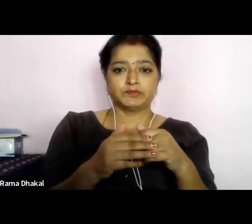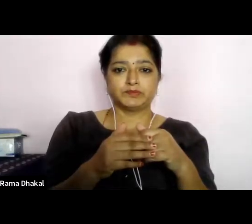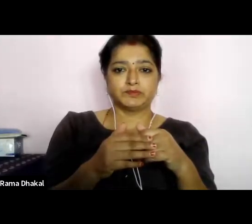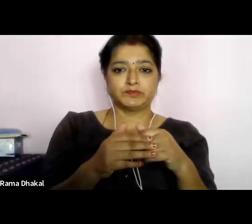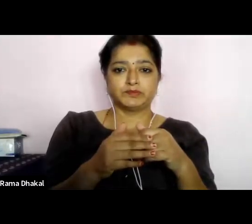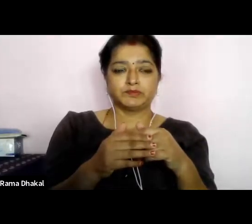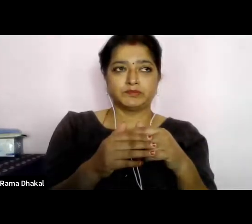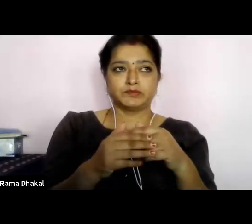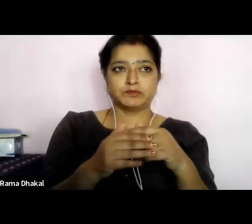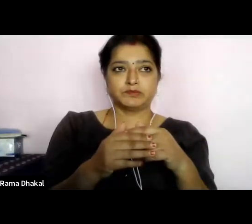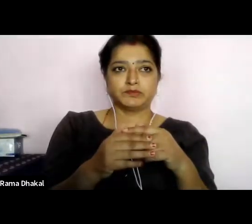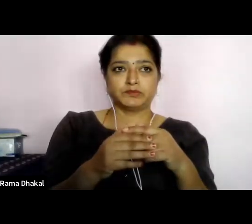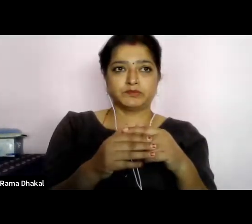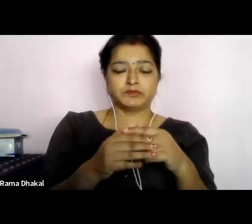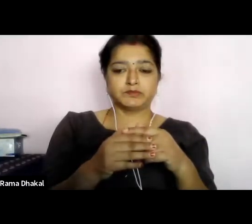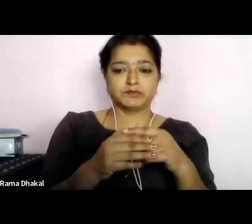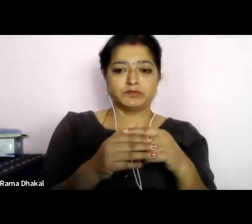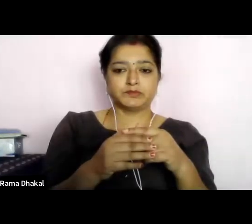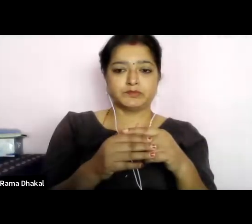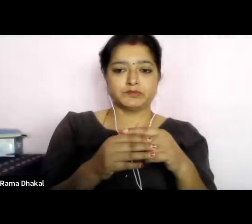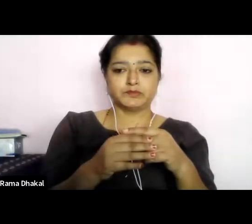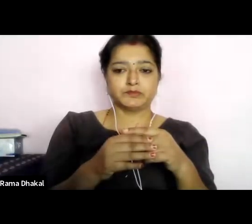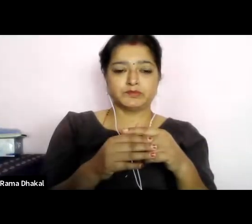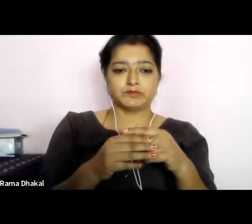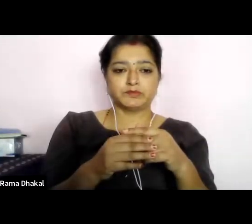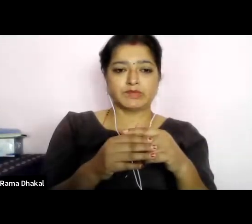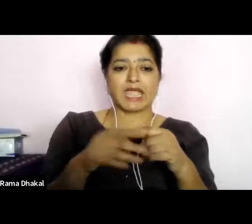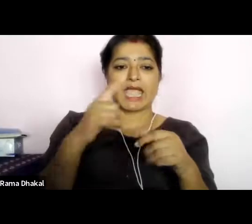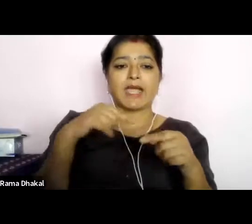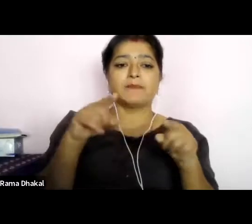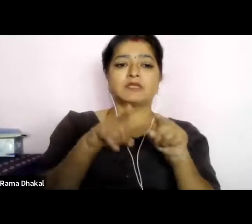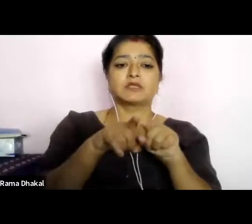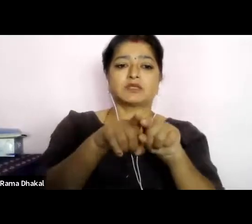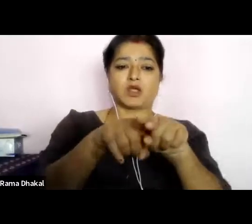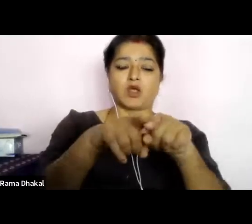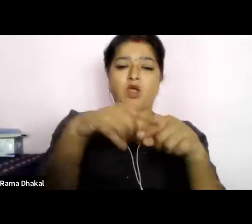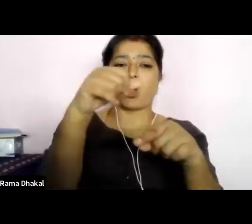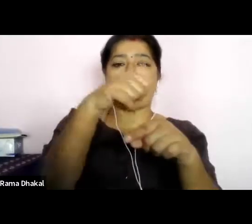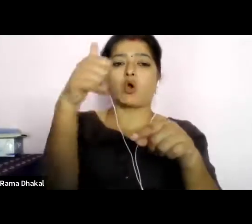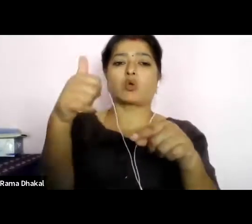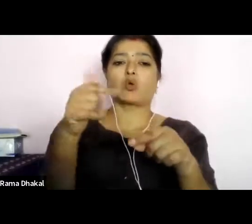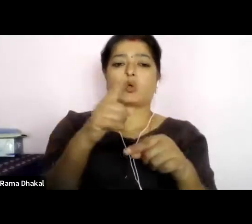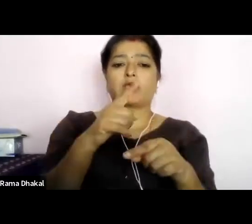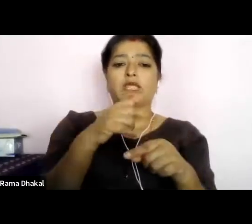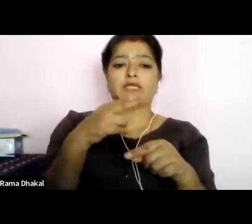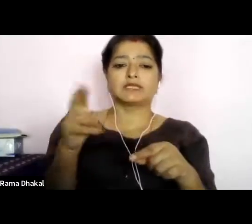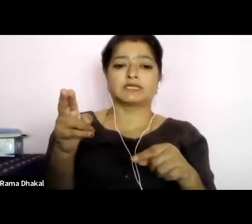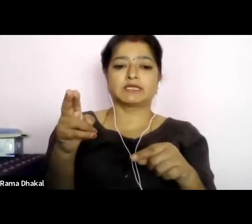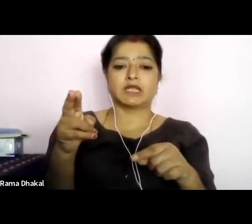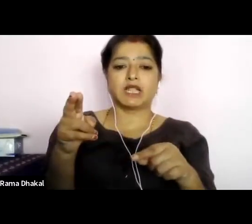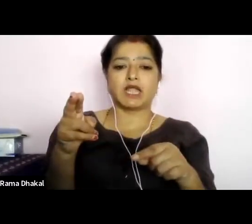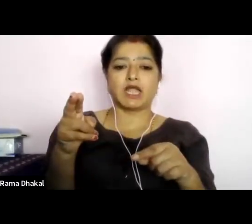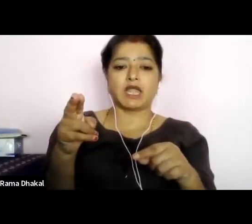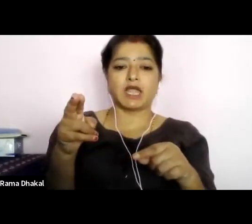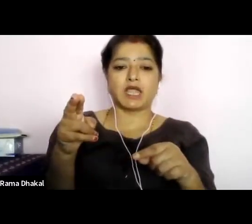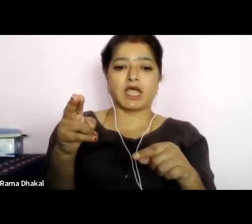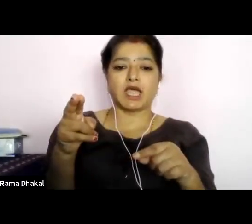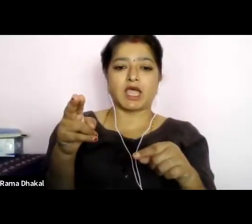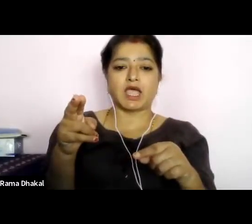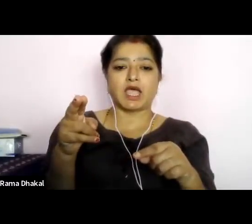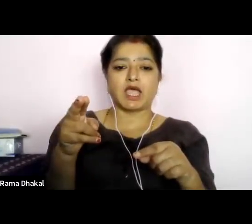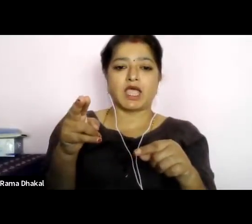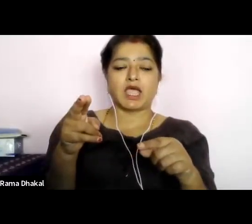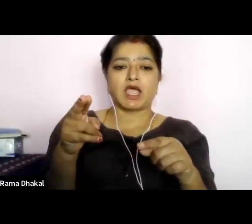join, but unfortunately she has not come onto the call. I hope everything is okay. So we will